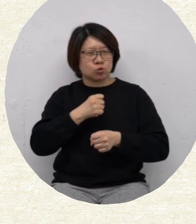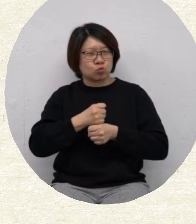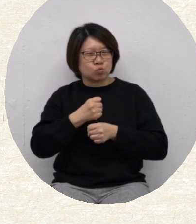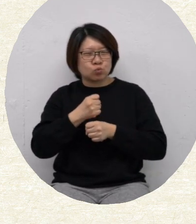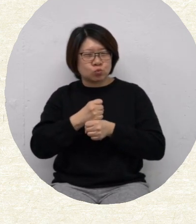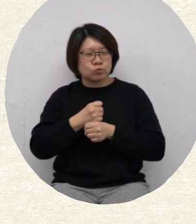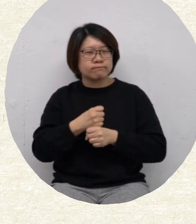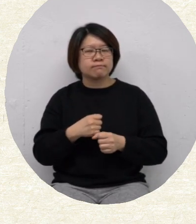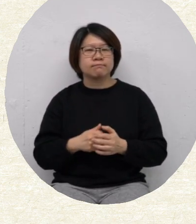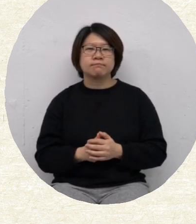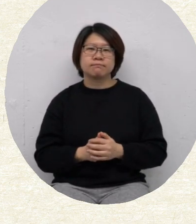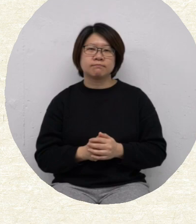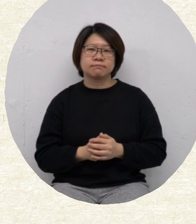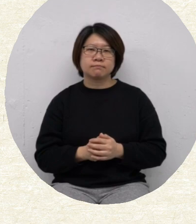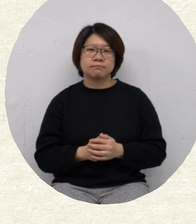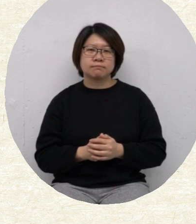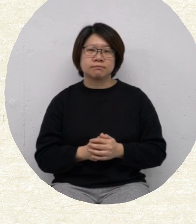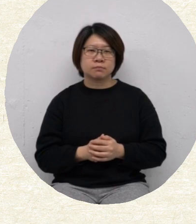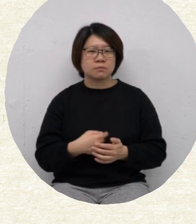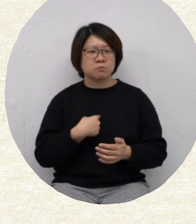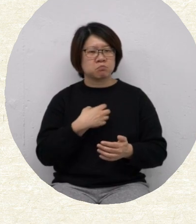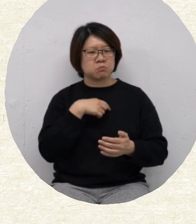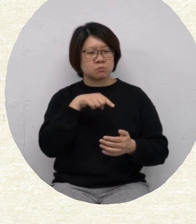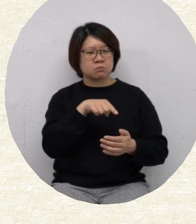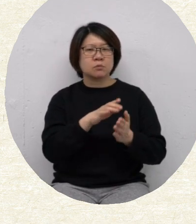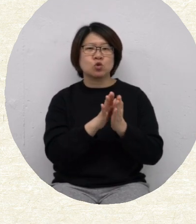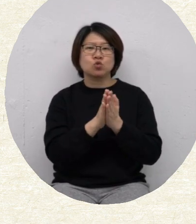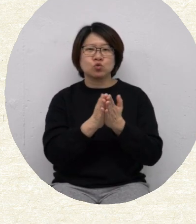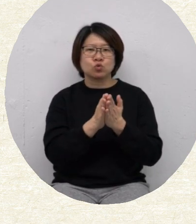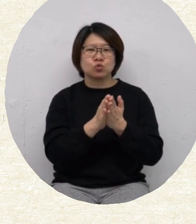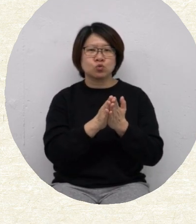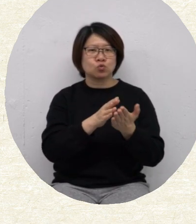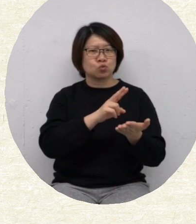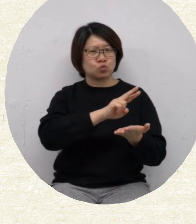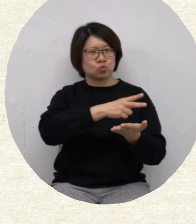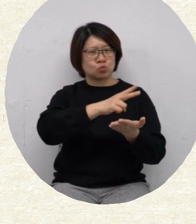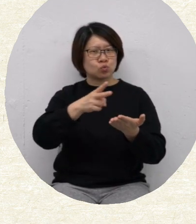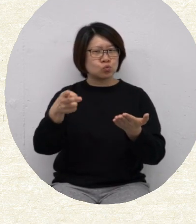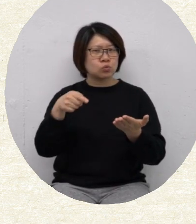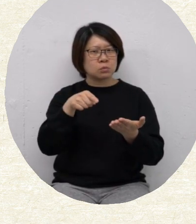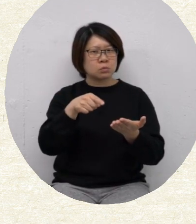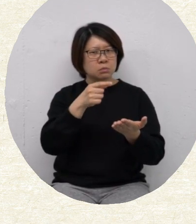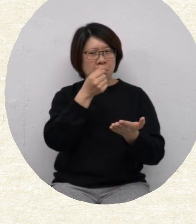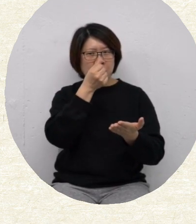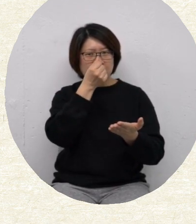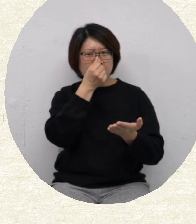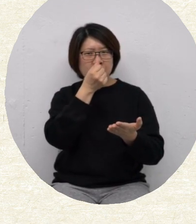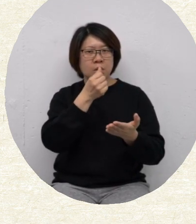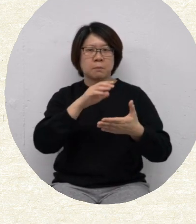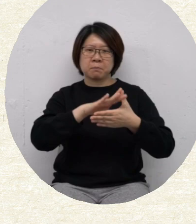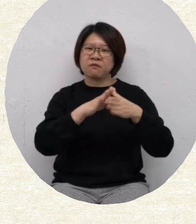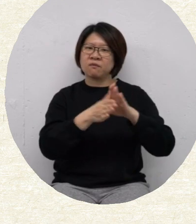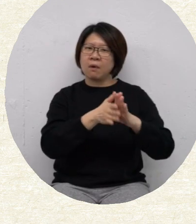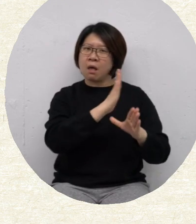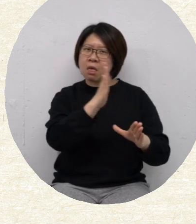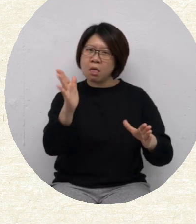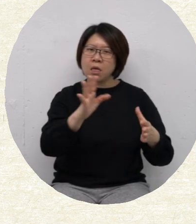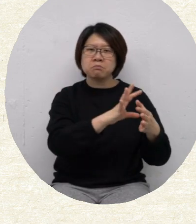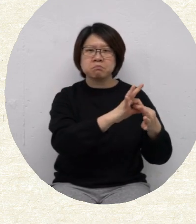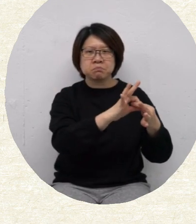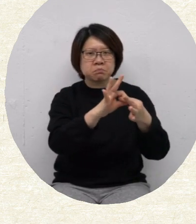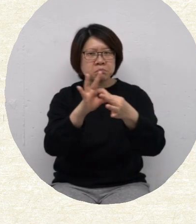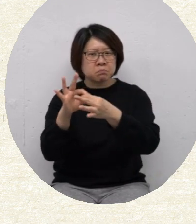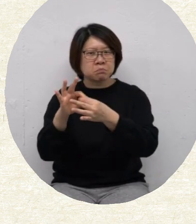I find these books to be interesting examples of a cross-cultural dialogue that occurs over a long period of